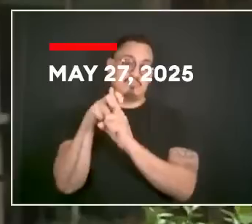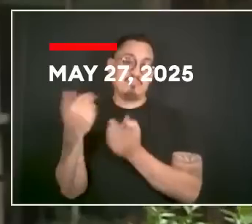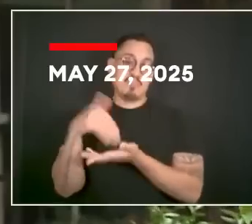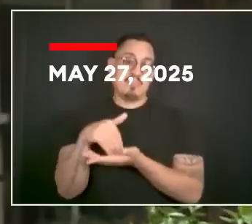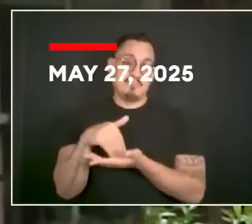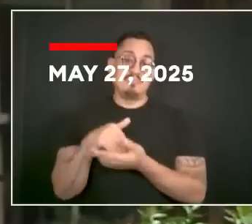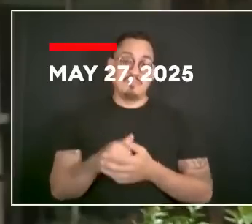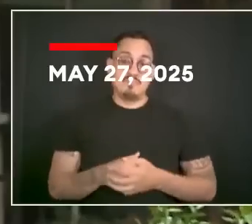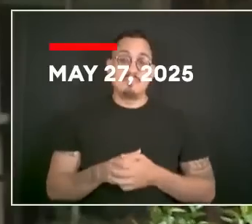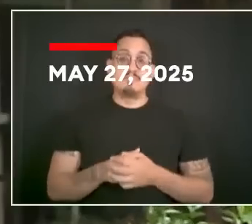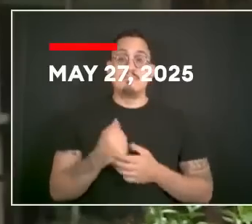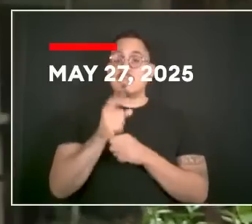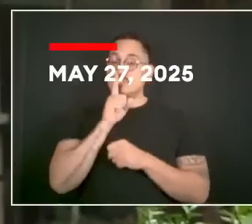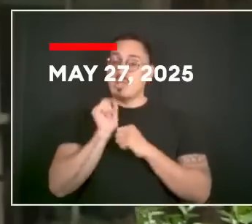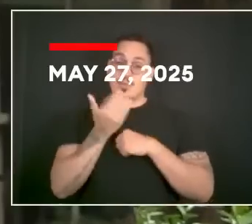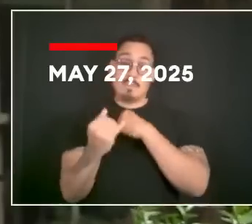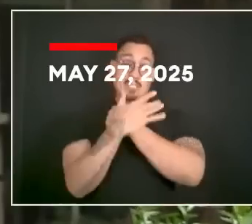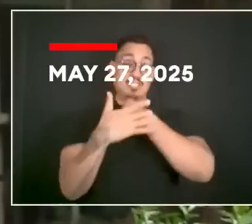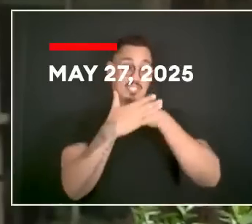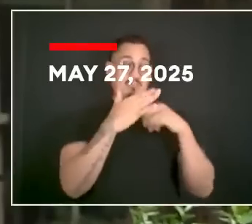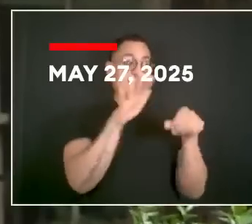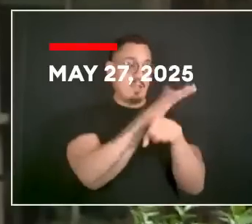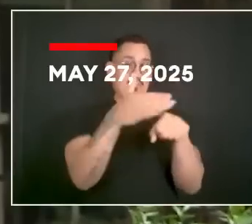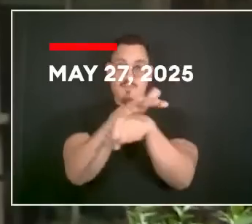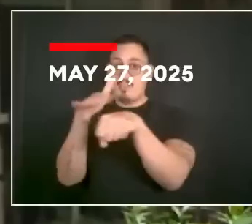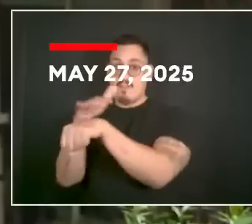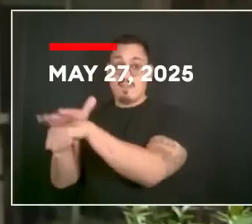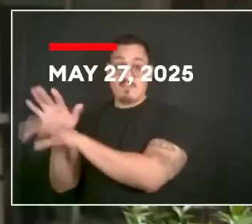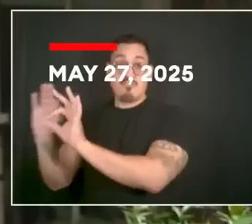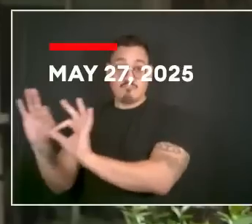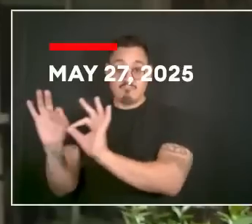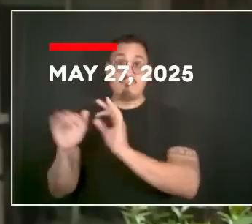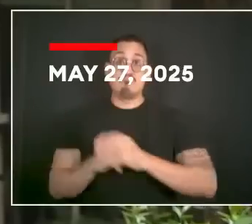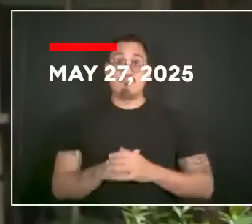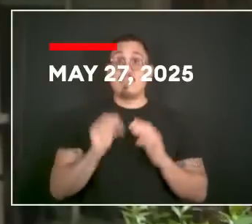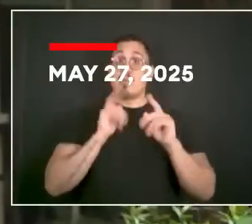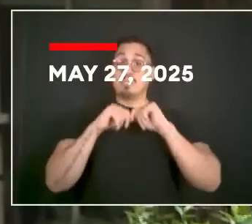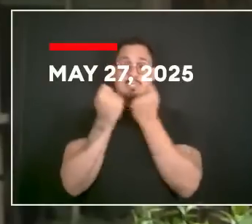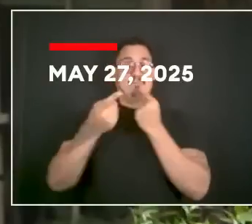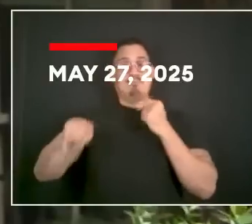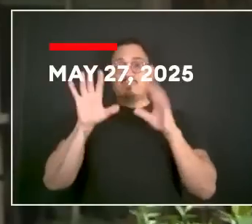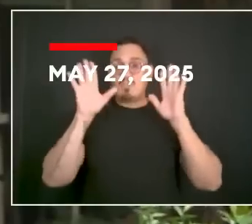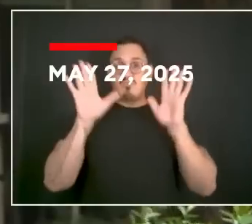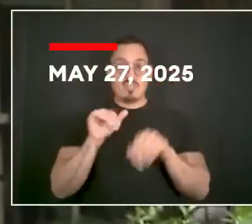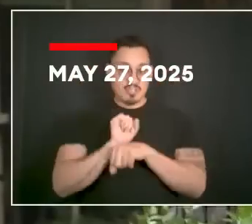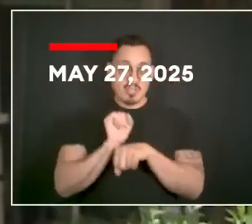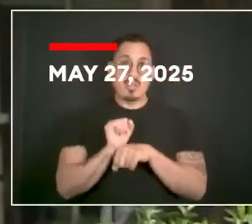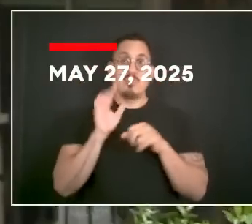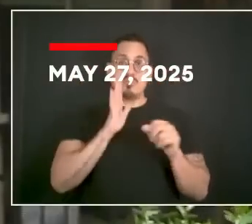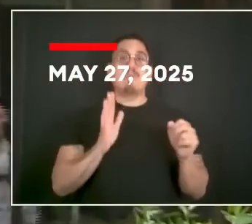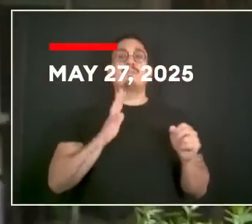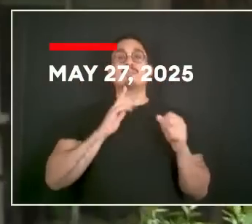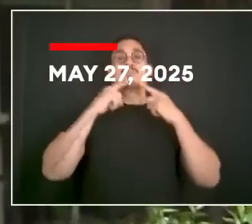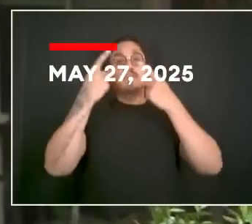all our beaches covered. Iris and her team, they're doing a great job, but they'll do an official announcement of where we are with our